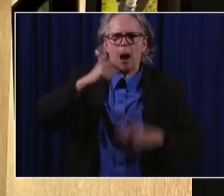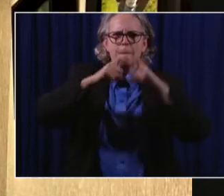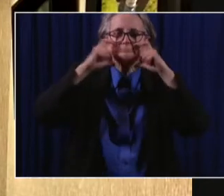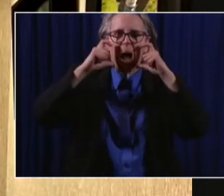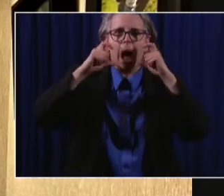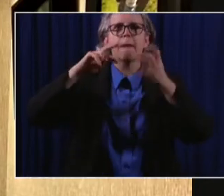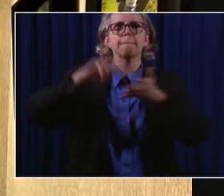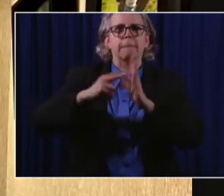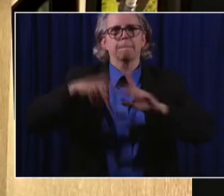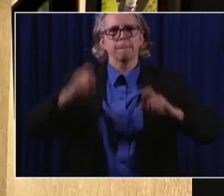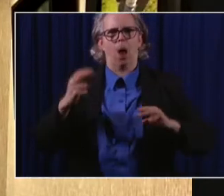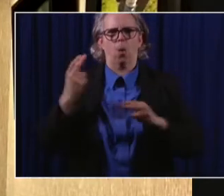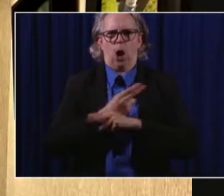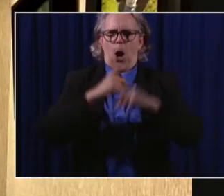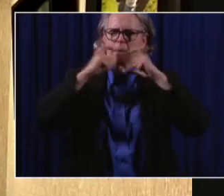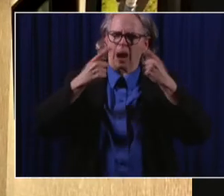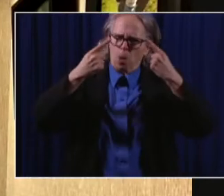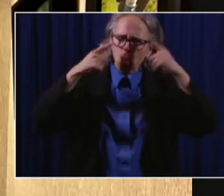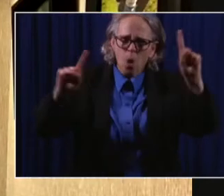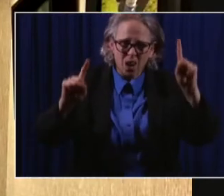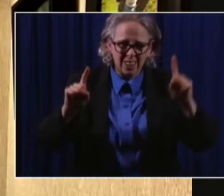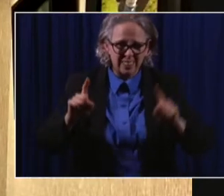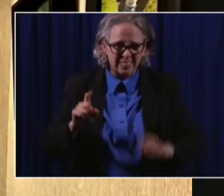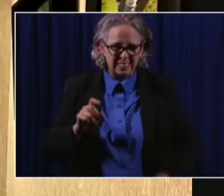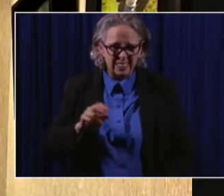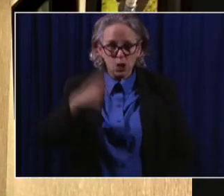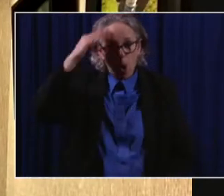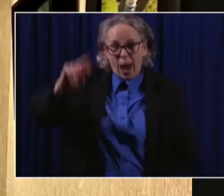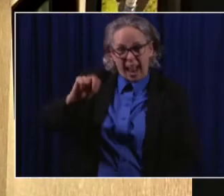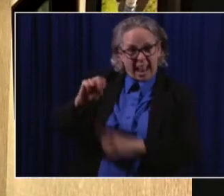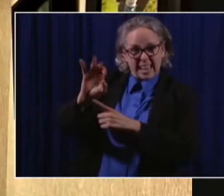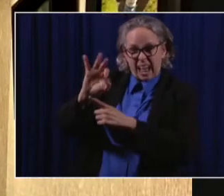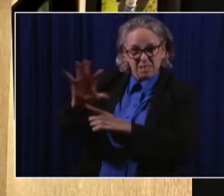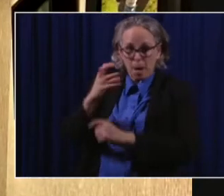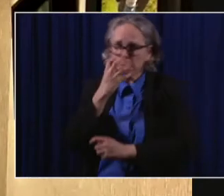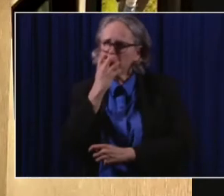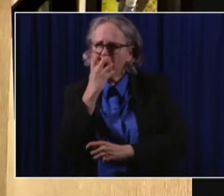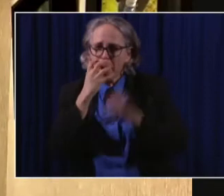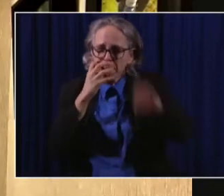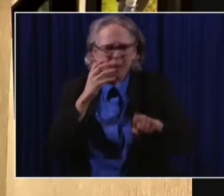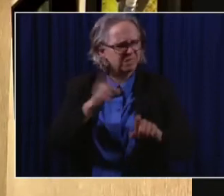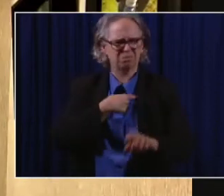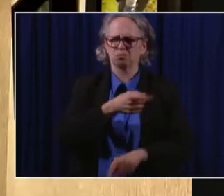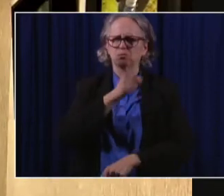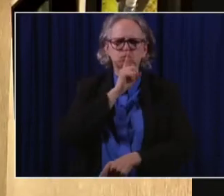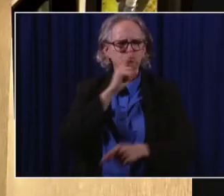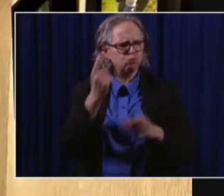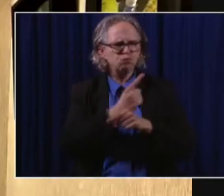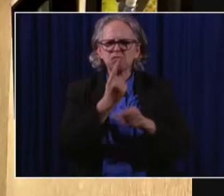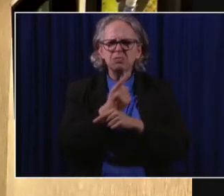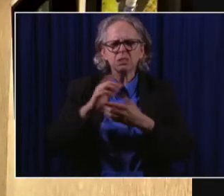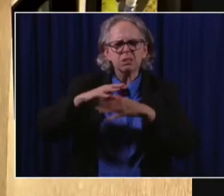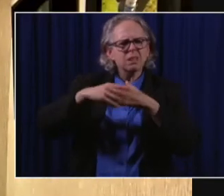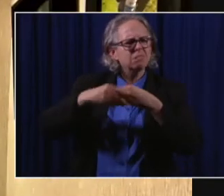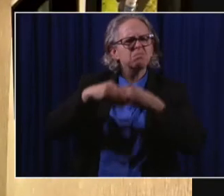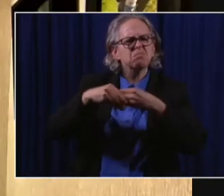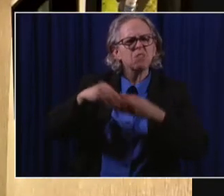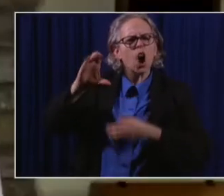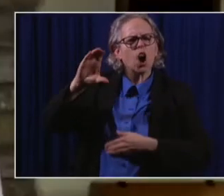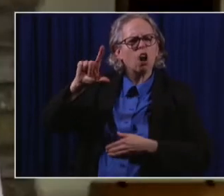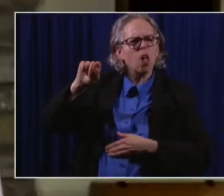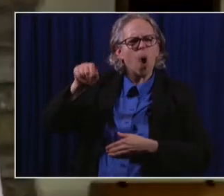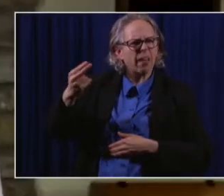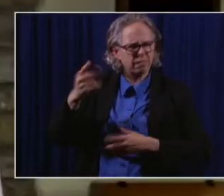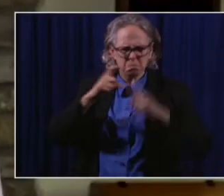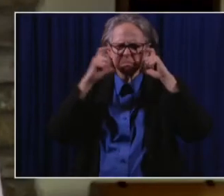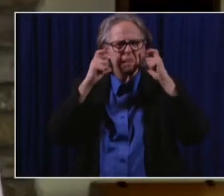wear an N95 mask. I mean, all it takes is this cloth mask to prevent that type of spread that you're describing. Well, Doctor,